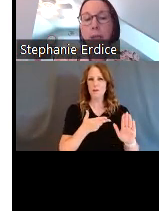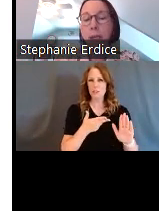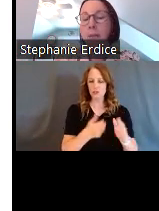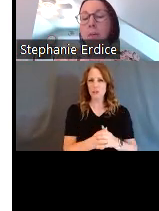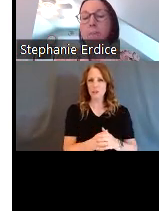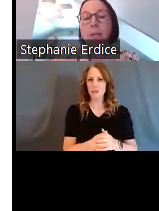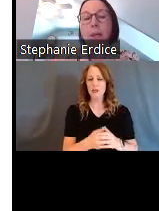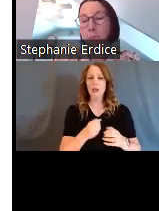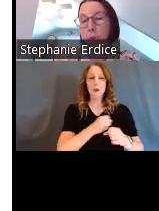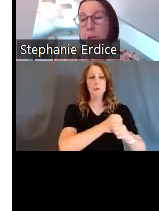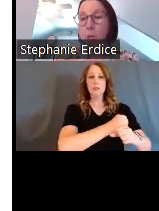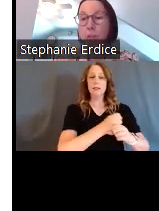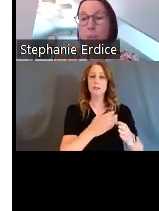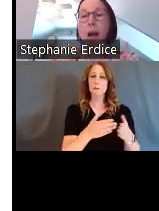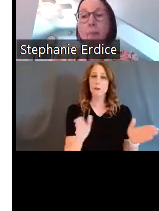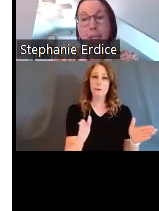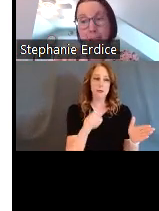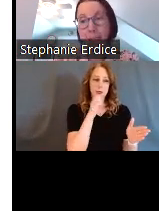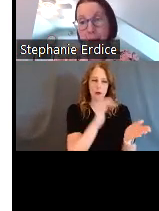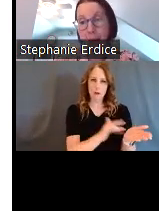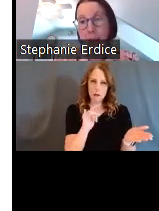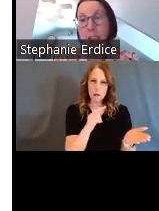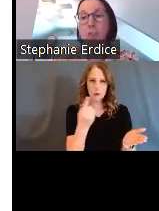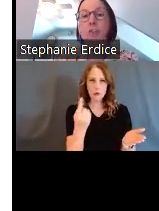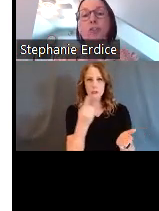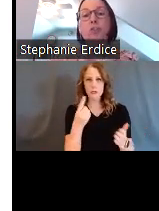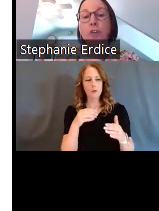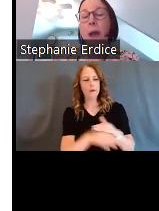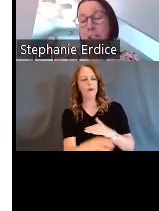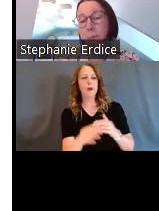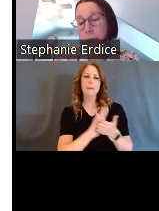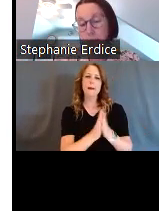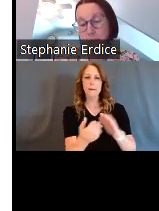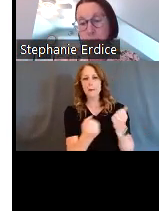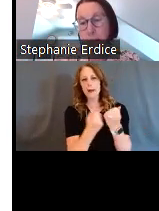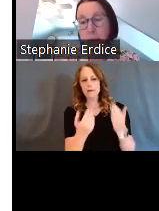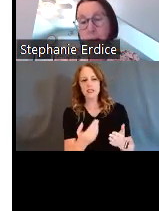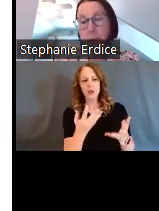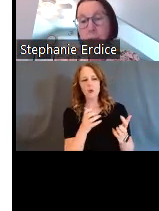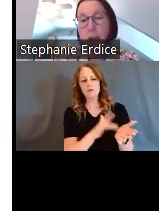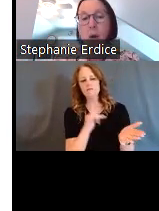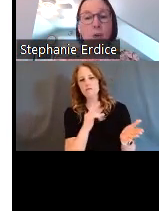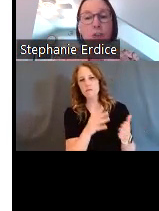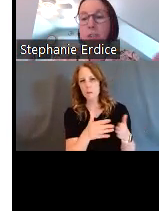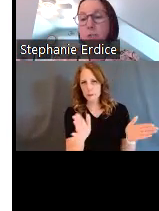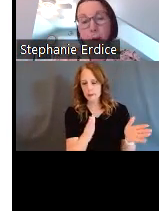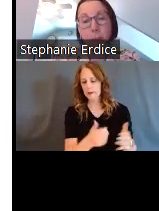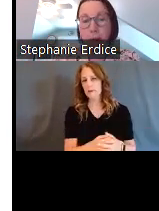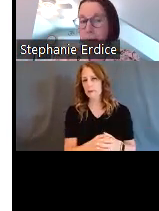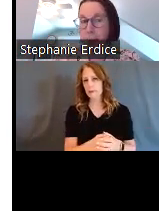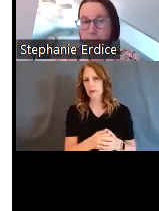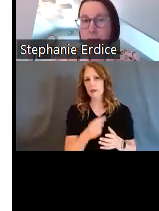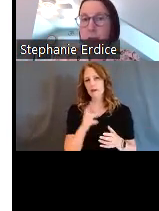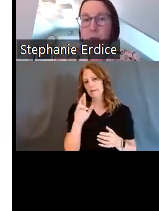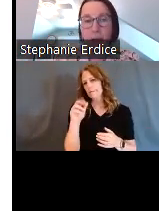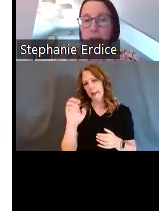the public from being exploited or someone coming into advocacy to exploit the public, which is rare, but